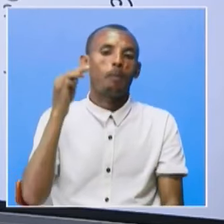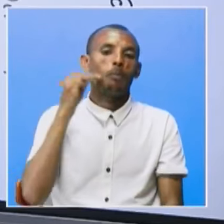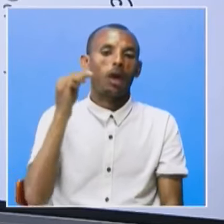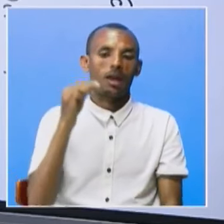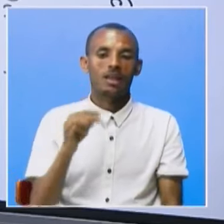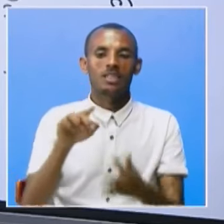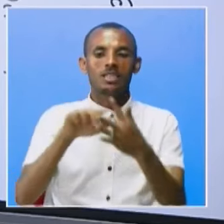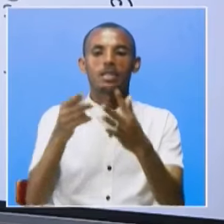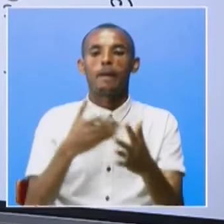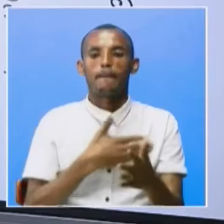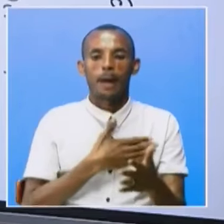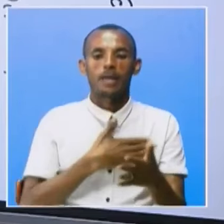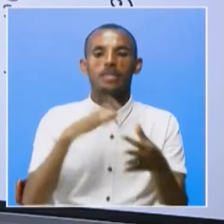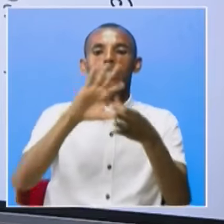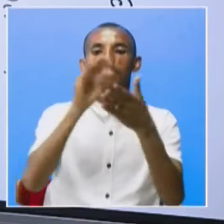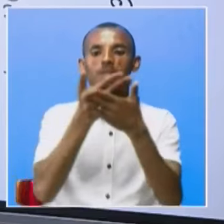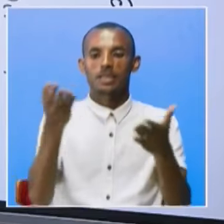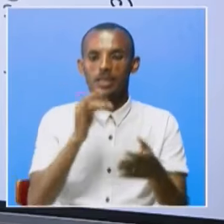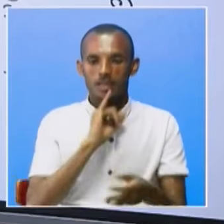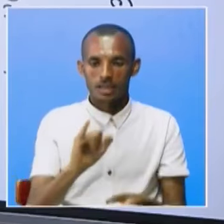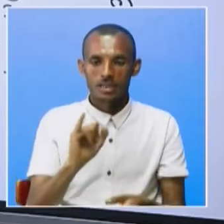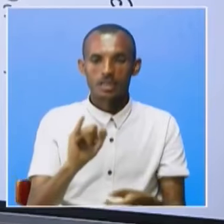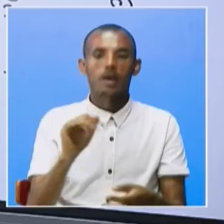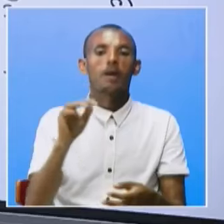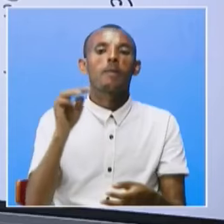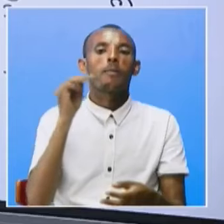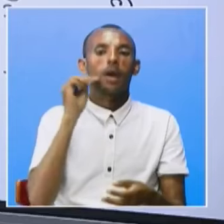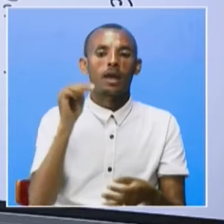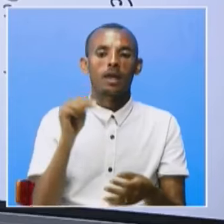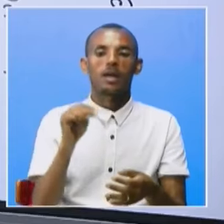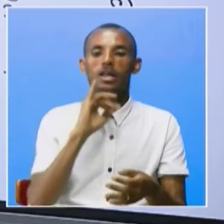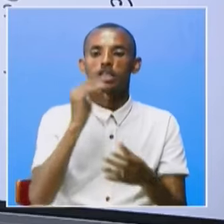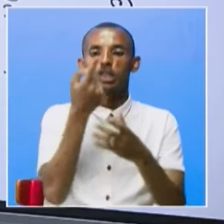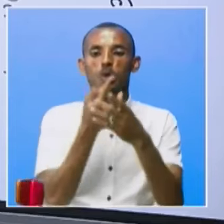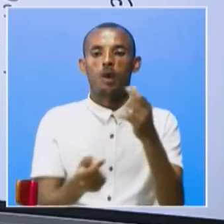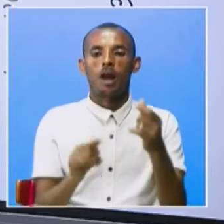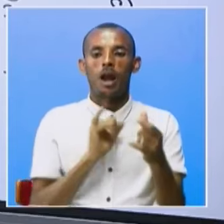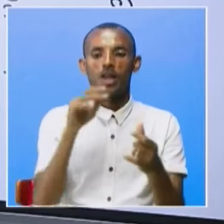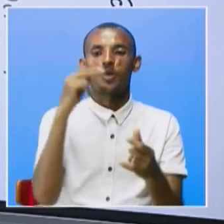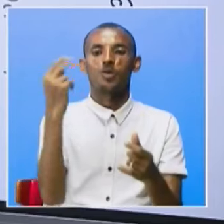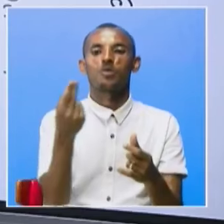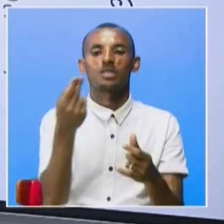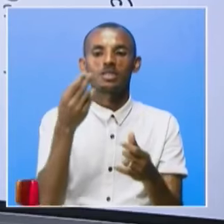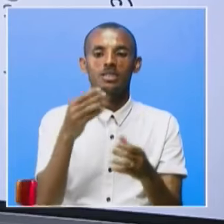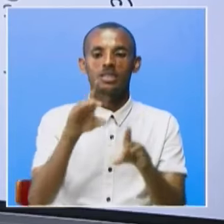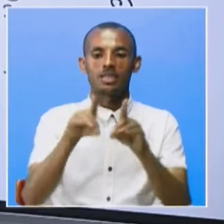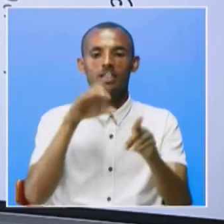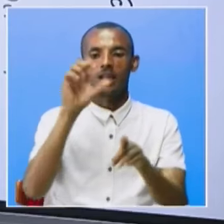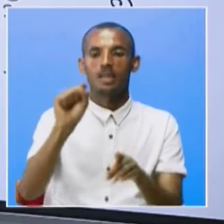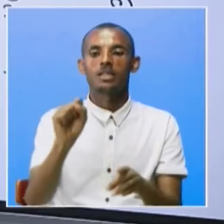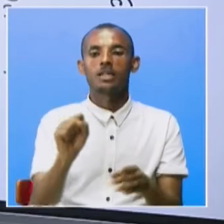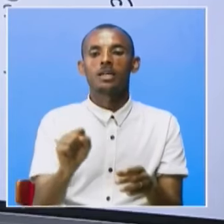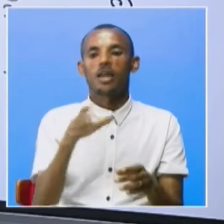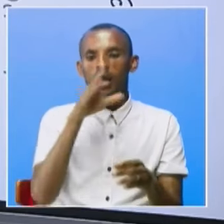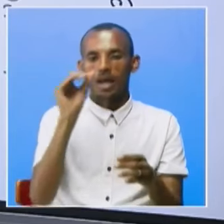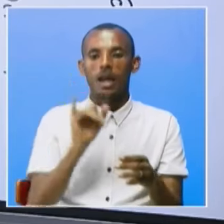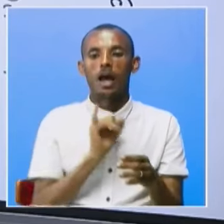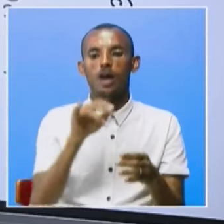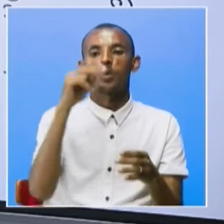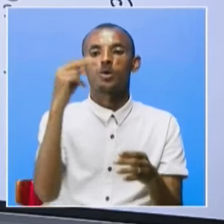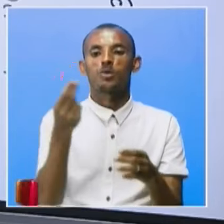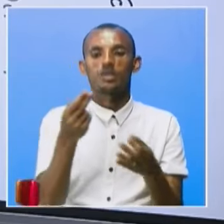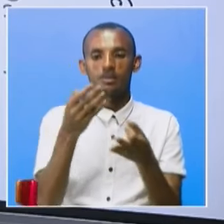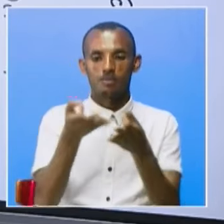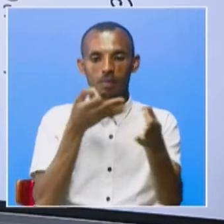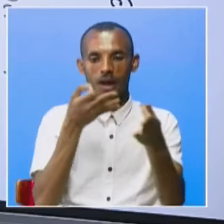my subject is Mary and Mary is singular, I use what? Does. And then since I imply or show